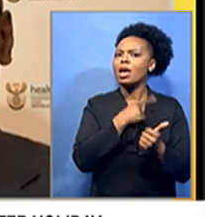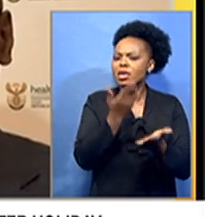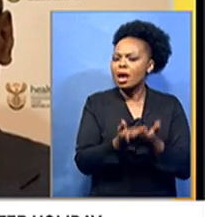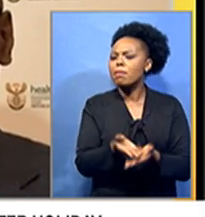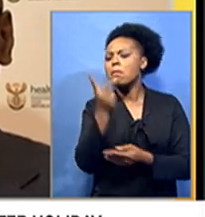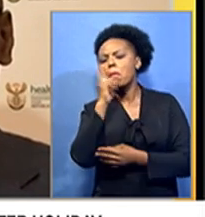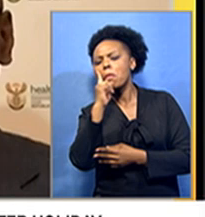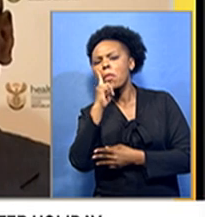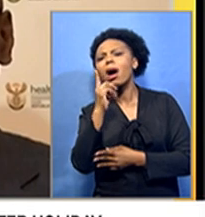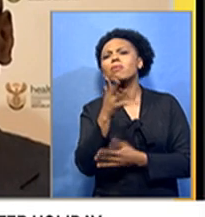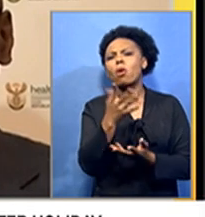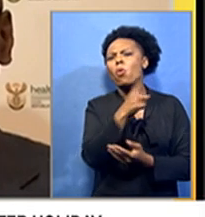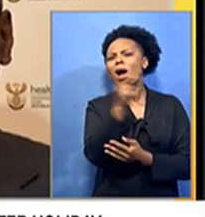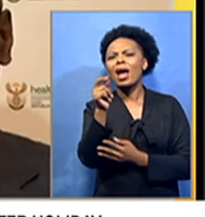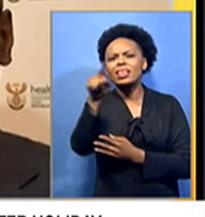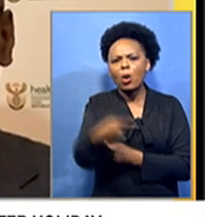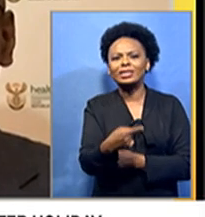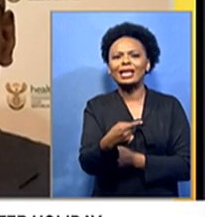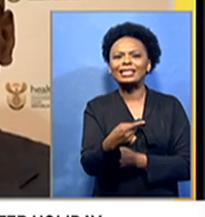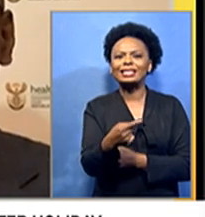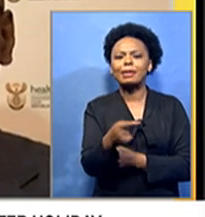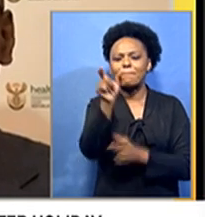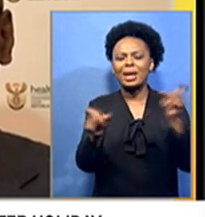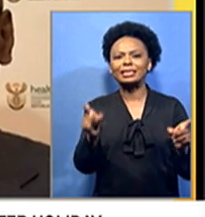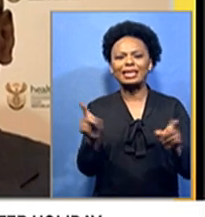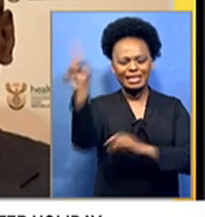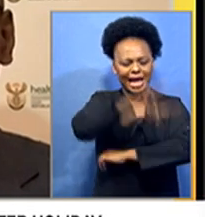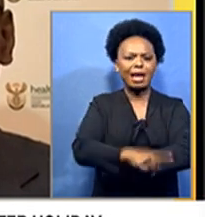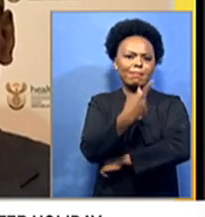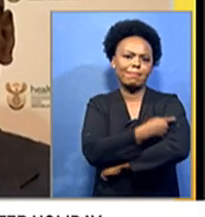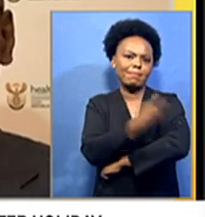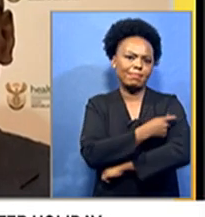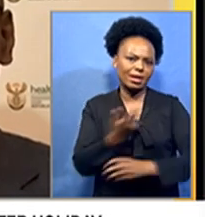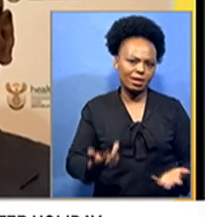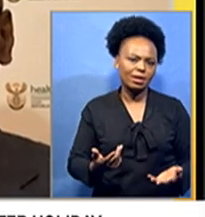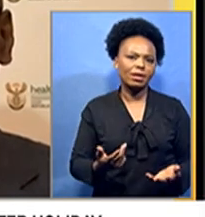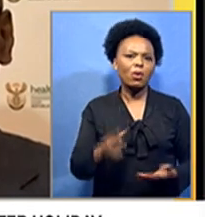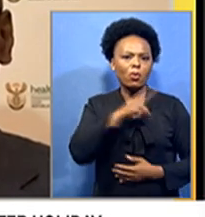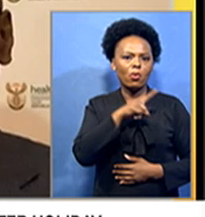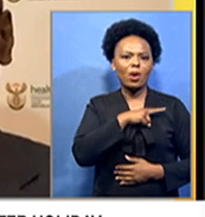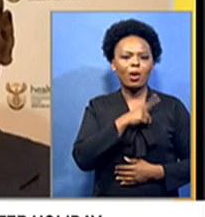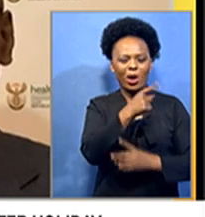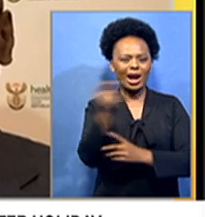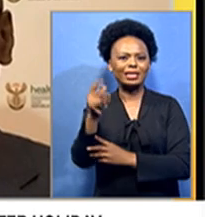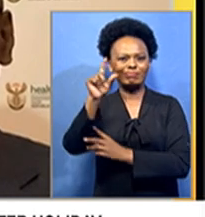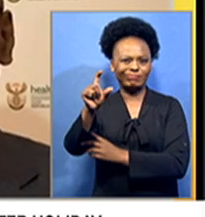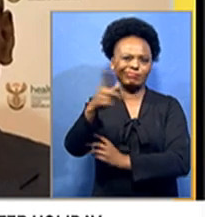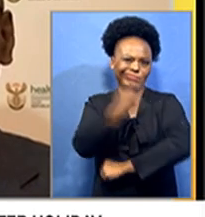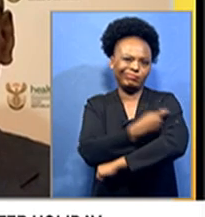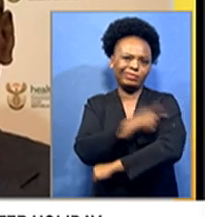hundreds of thousands vaccinated a day? That's the promise that we've been made from government, that we will eventually get to that stage where we